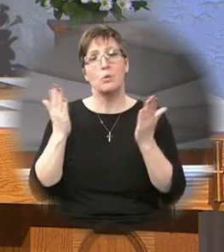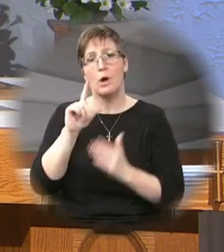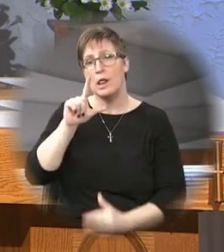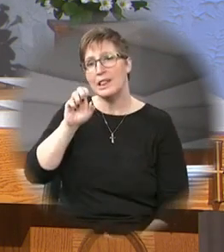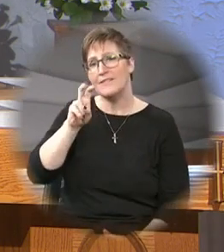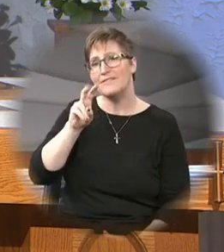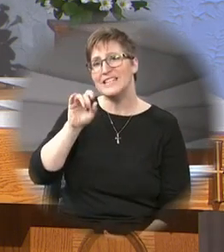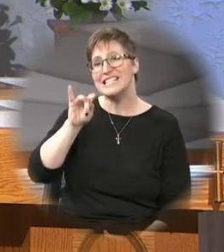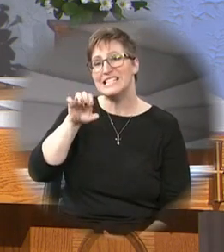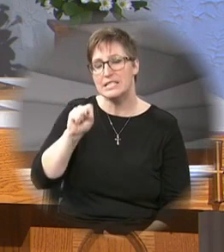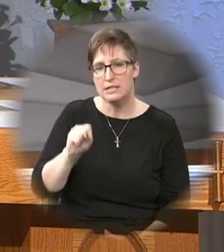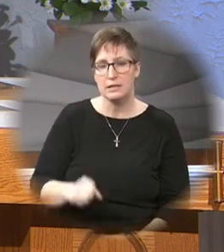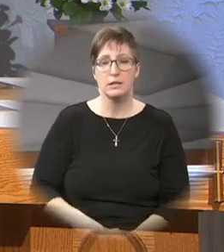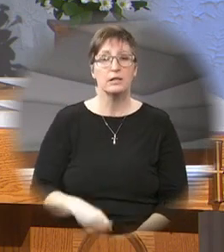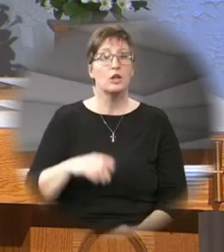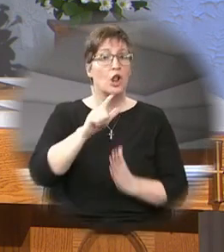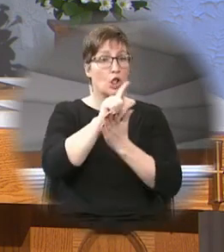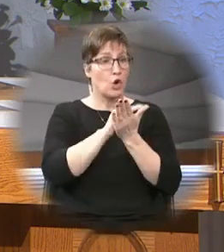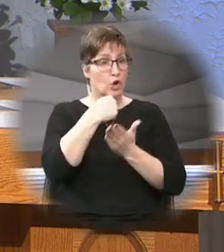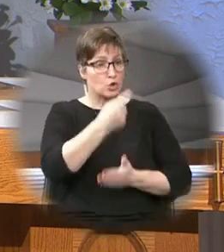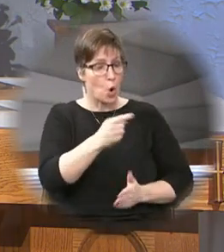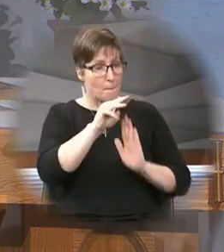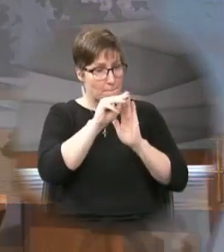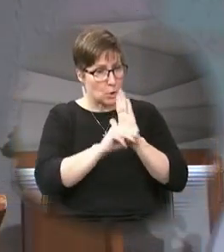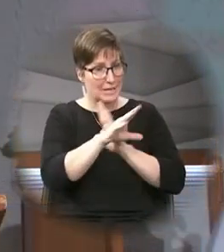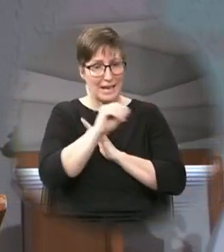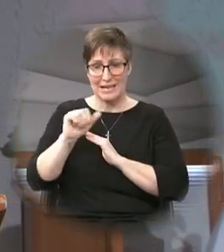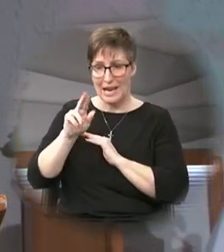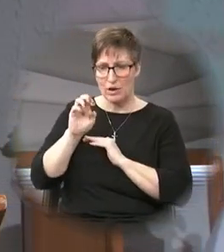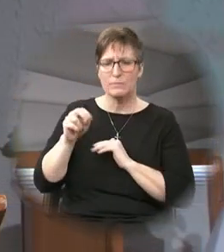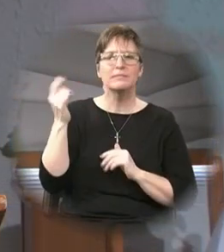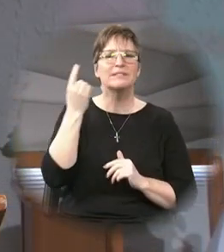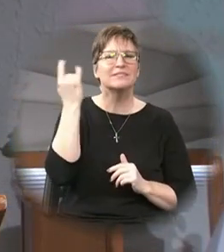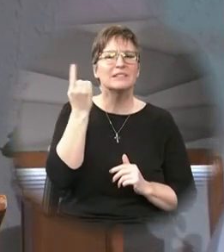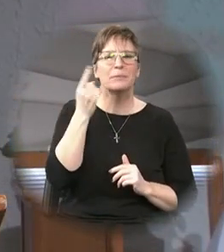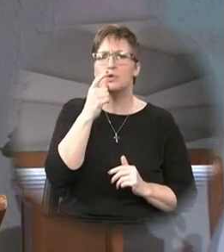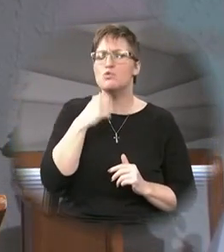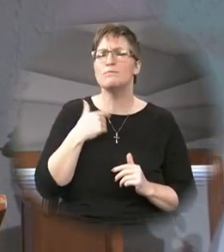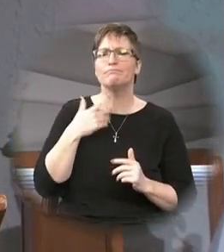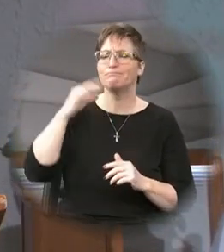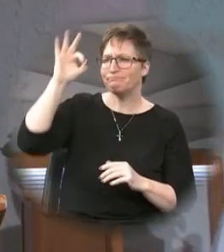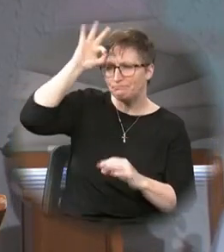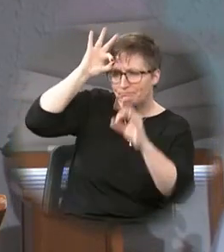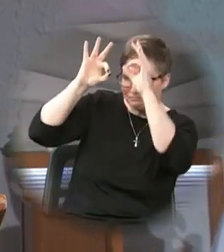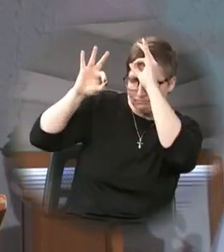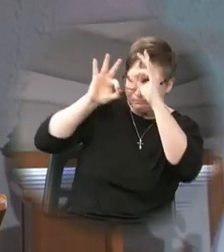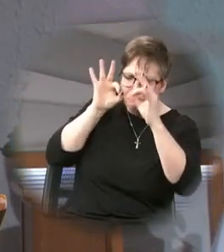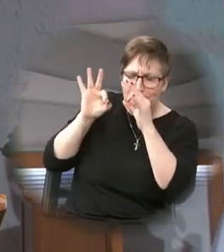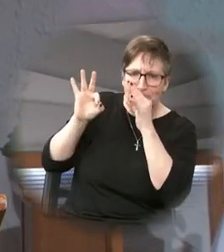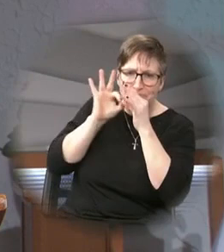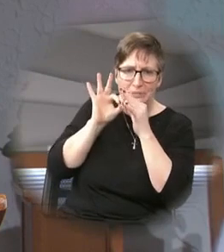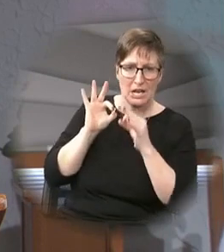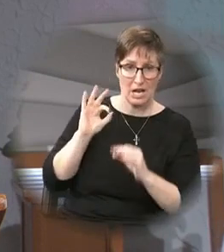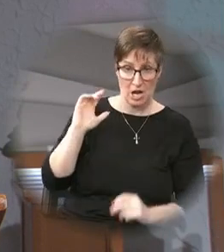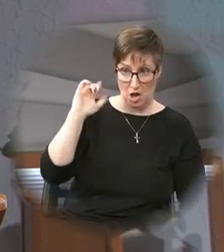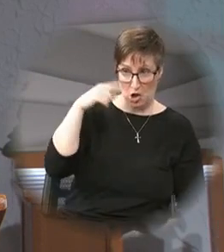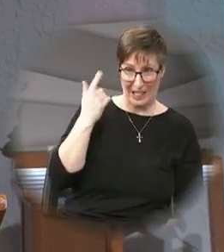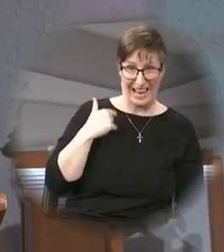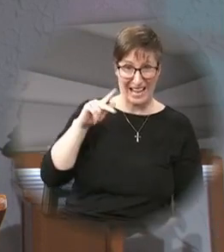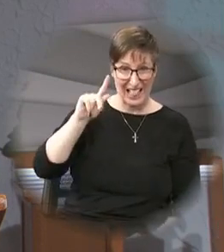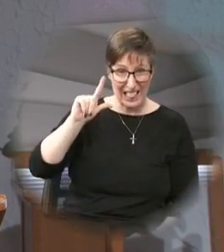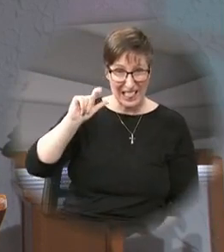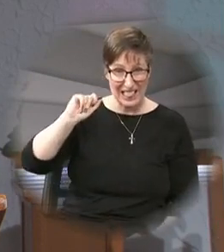said to Moses and Aaron, if someone has on his skin a scab or pustule or blotch, which appears to be